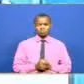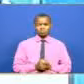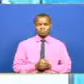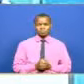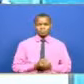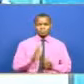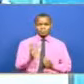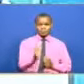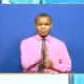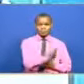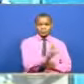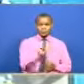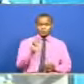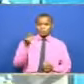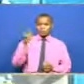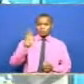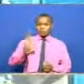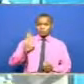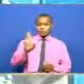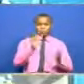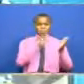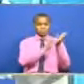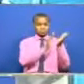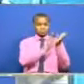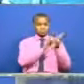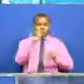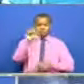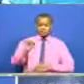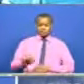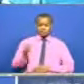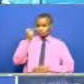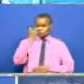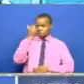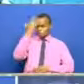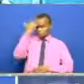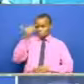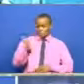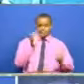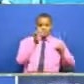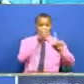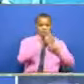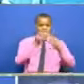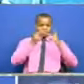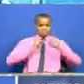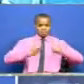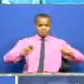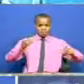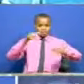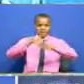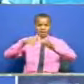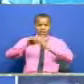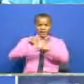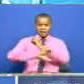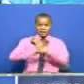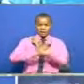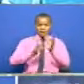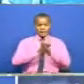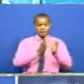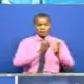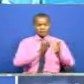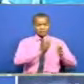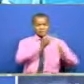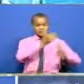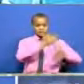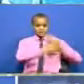And now President Uhuru Kenyatta has applauded South Sudan for the progress achieved in search of peace and stability in the country and the neighbouring Republic